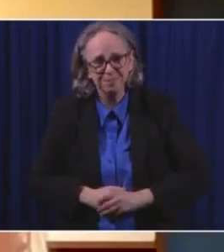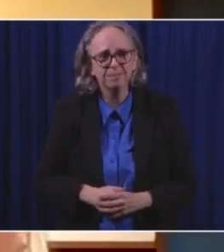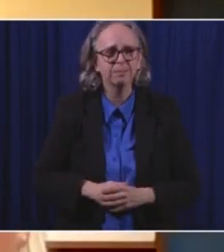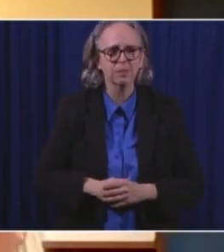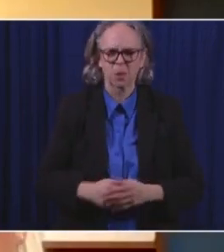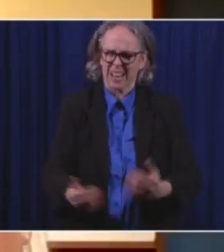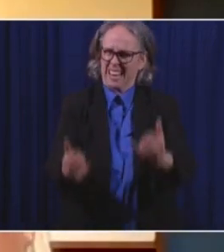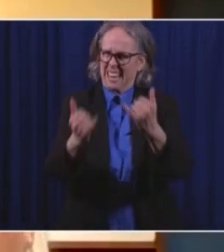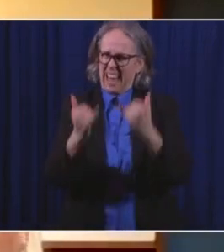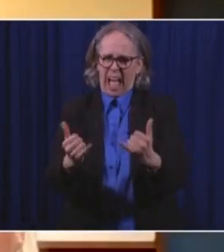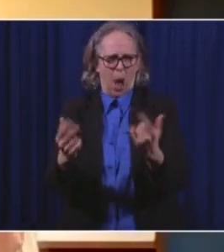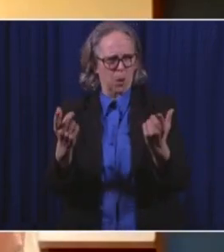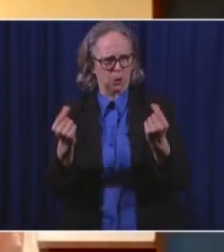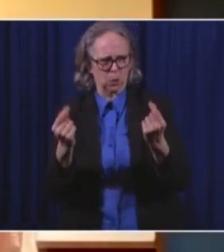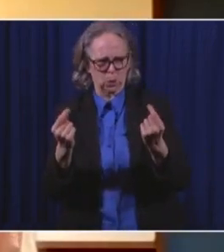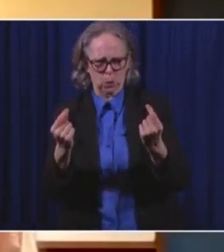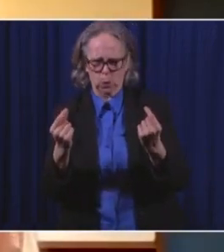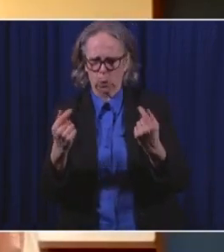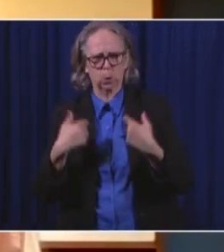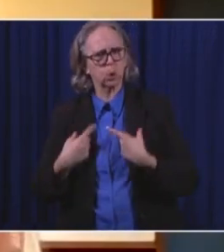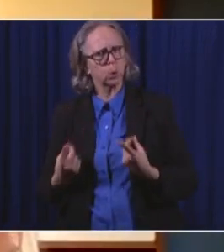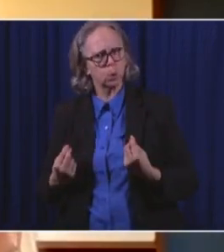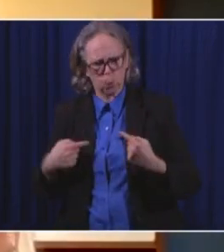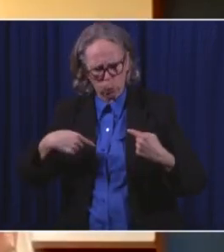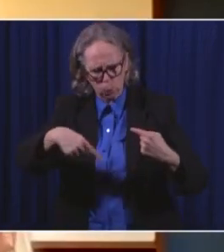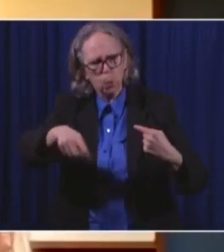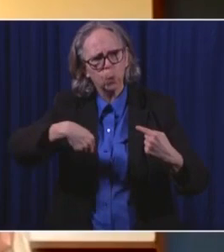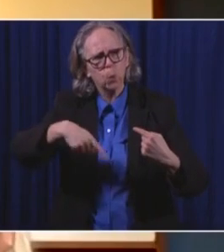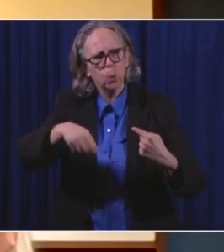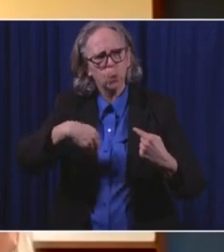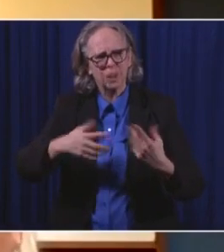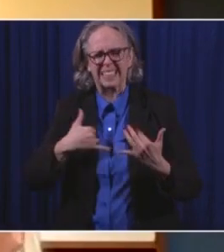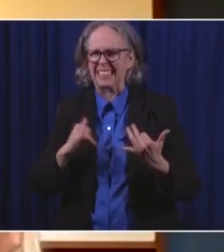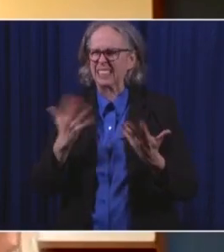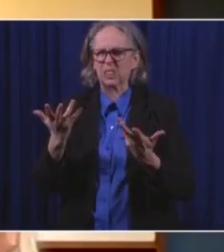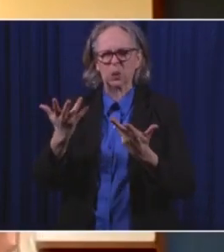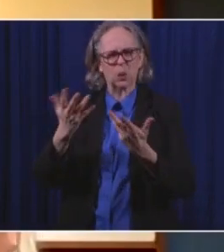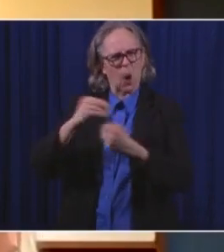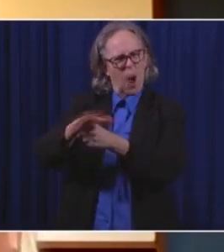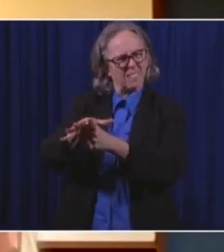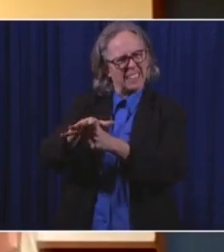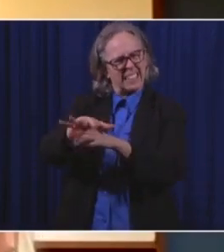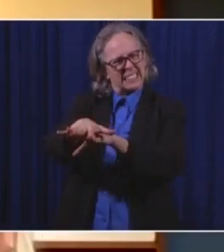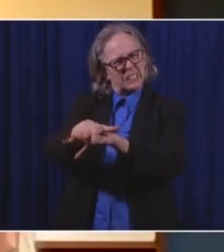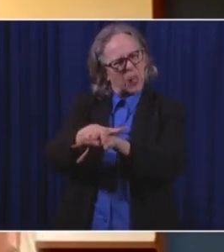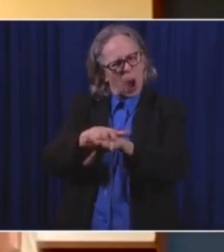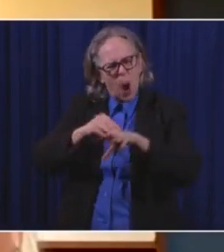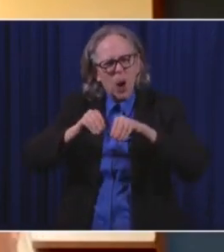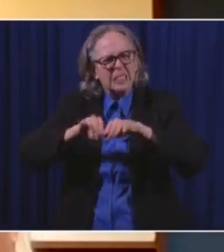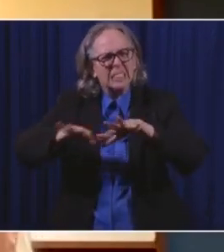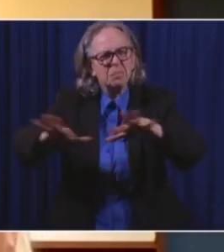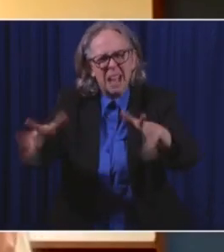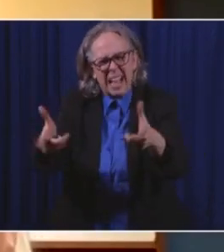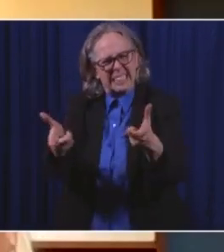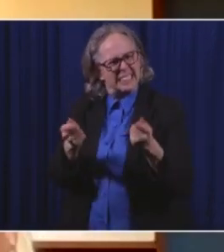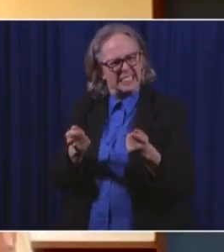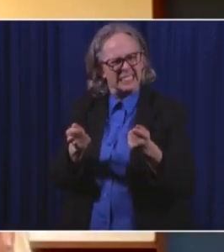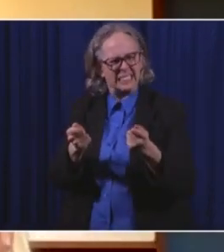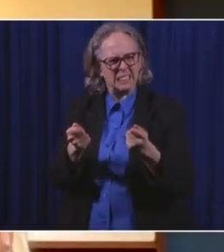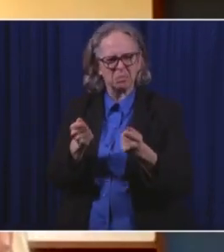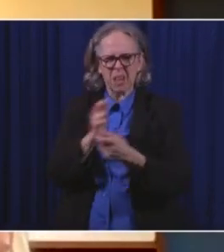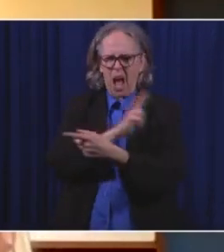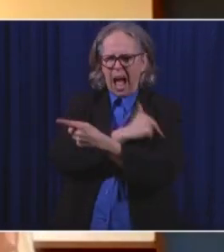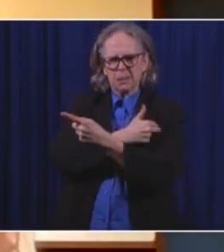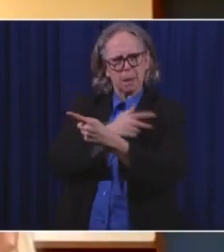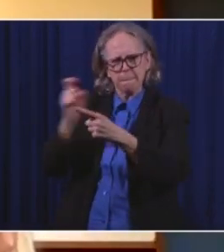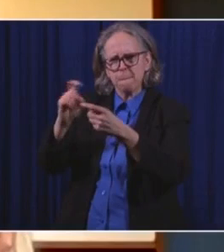to slow the transmission of this virus. This will help to keep hospitals available for very sick patients. This will help to decrease